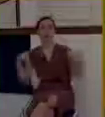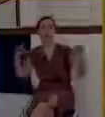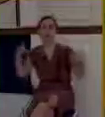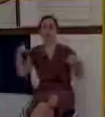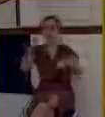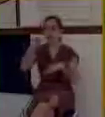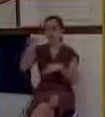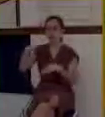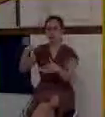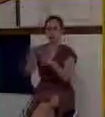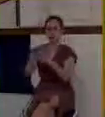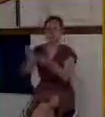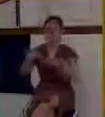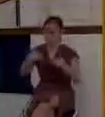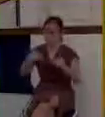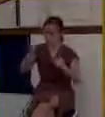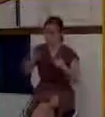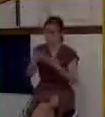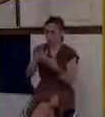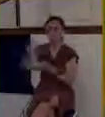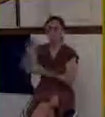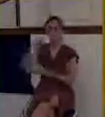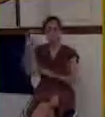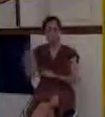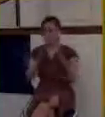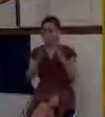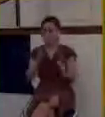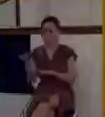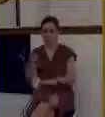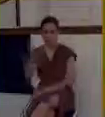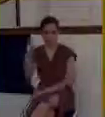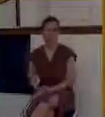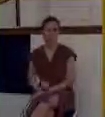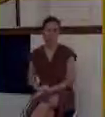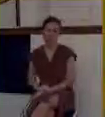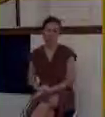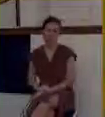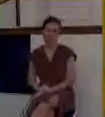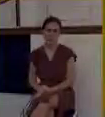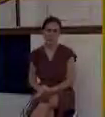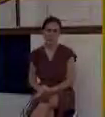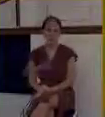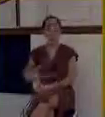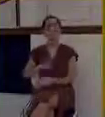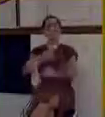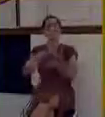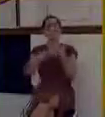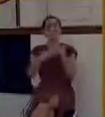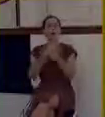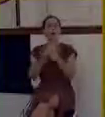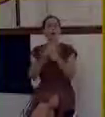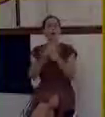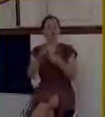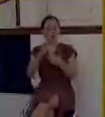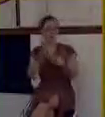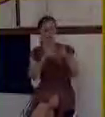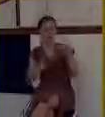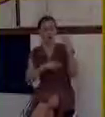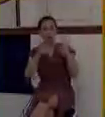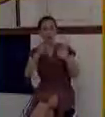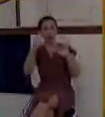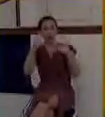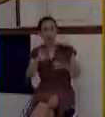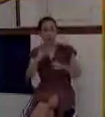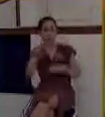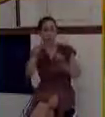glory of God. They never die. All that will be true of a person who resurrects. Now, for some people, the thought